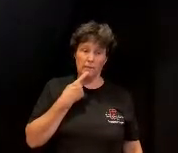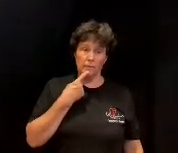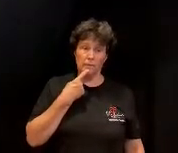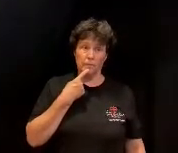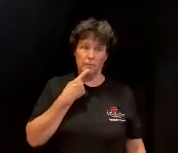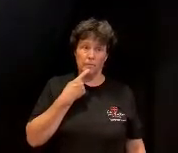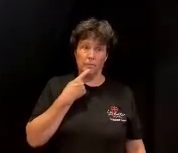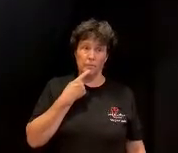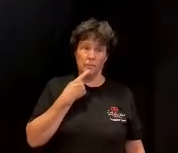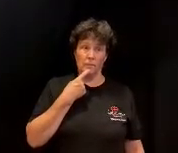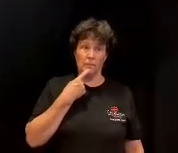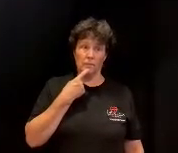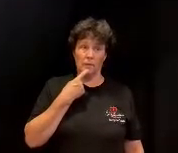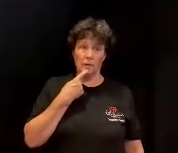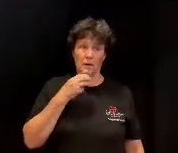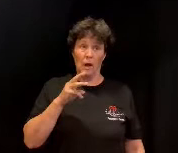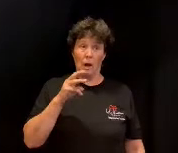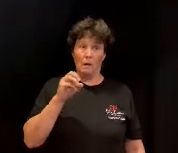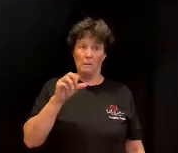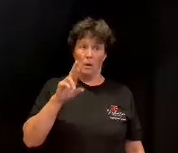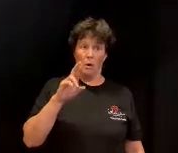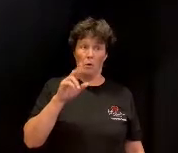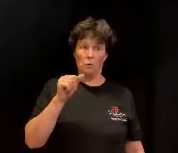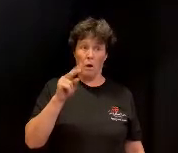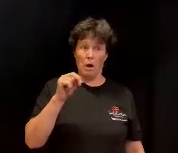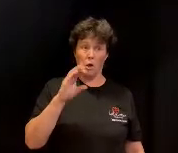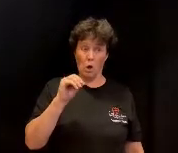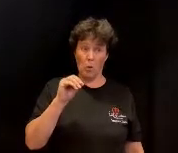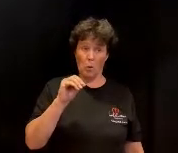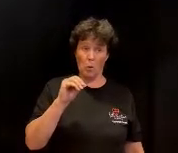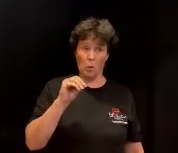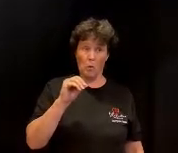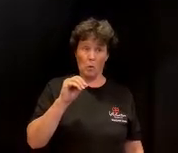word morano, and we get the word moron.